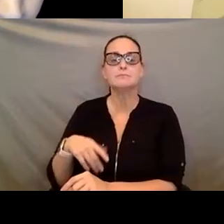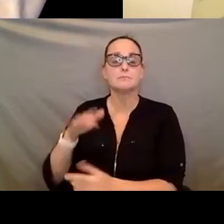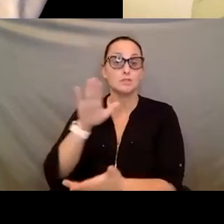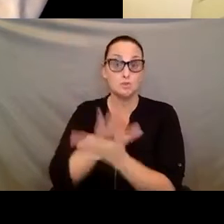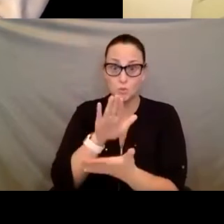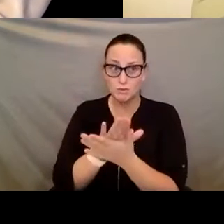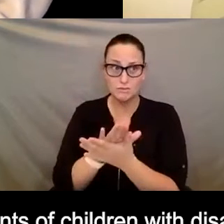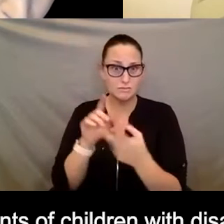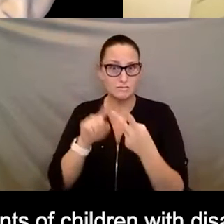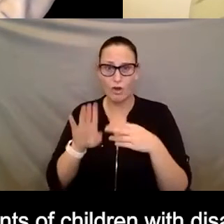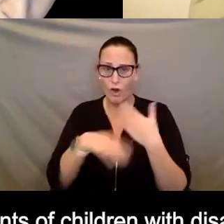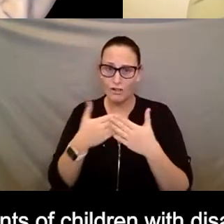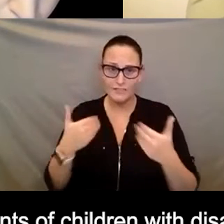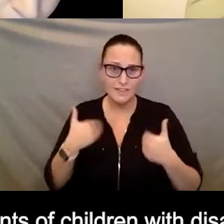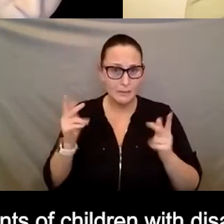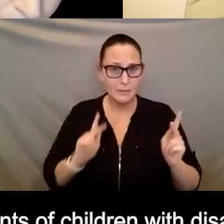schools, all of our young people.